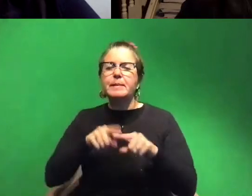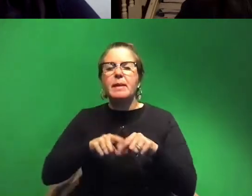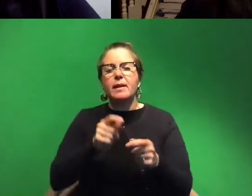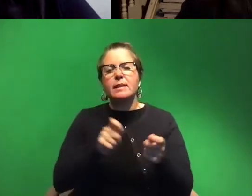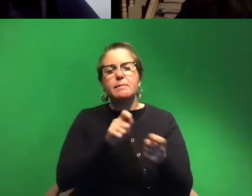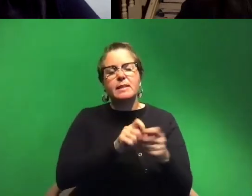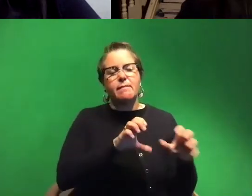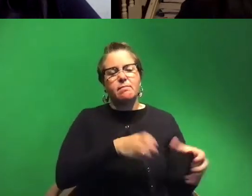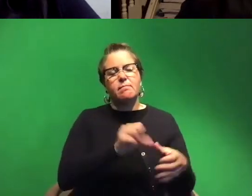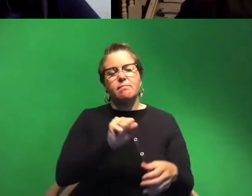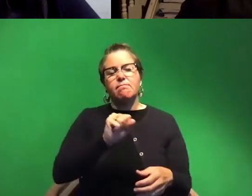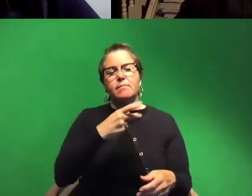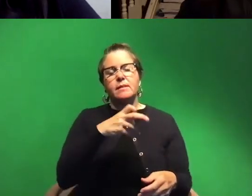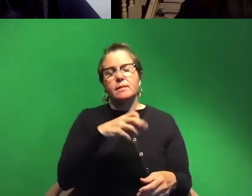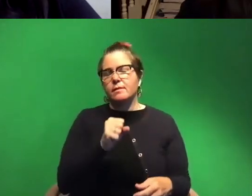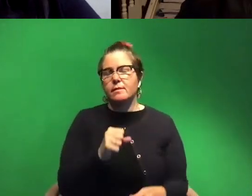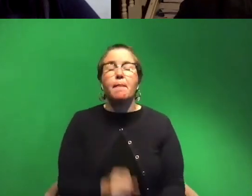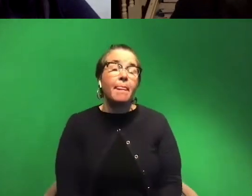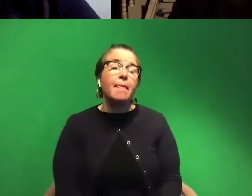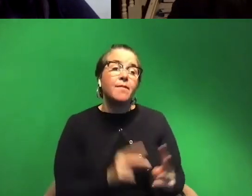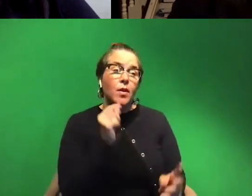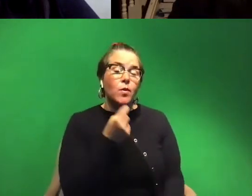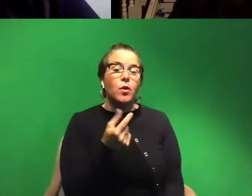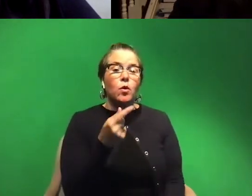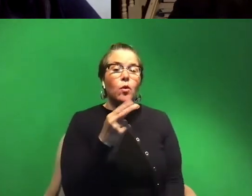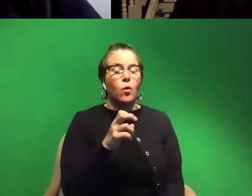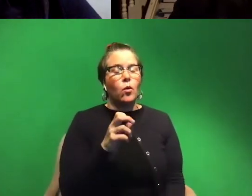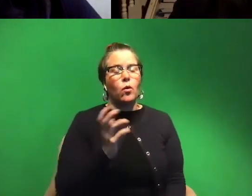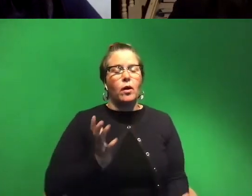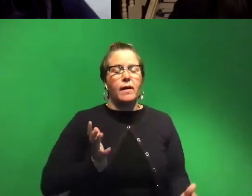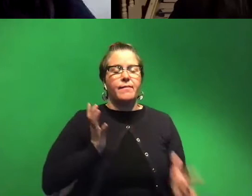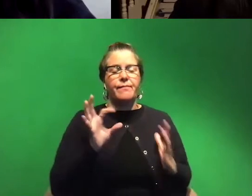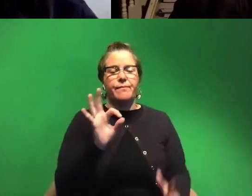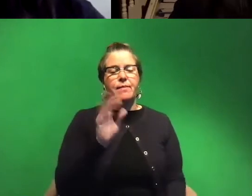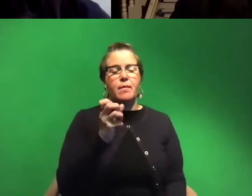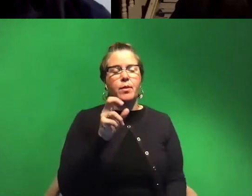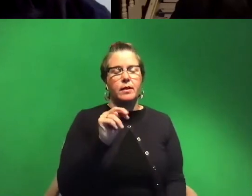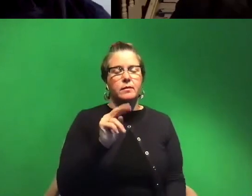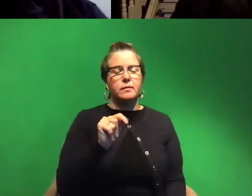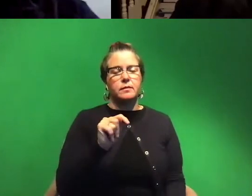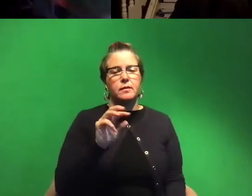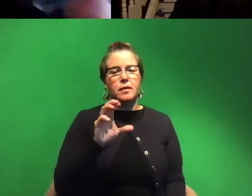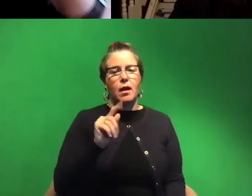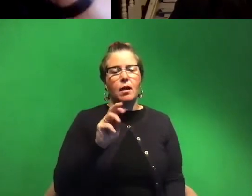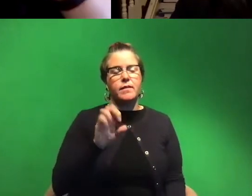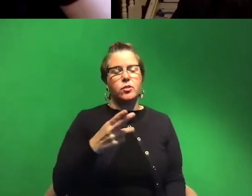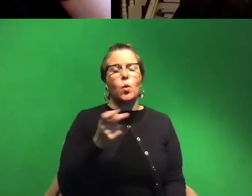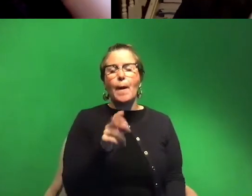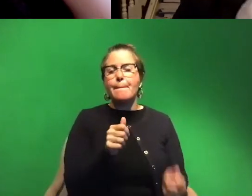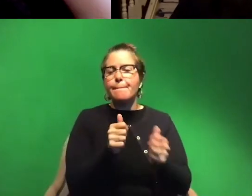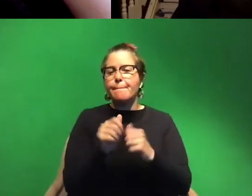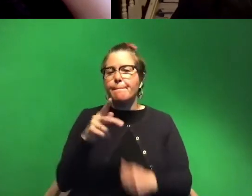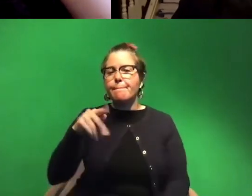It's very cool. Google flamboyant cuttlefish or passing cloud, because